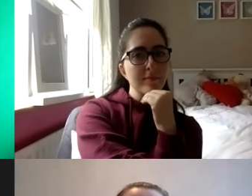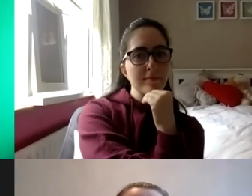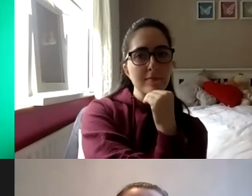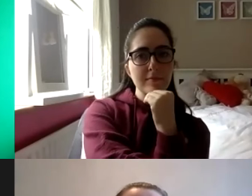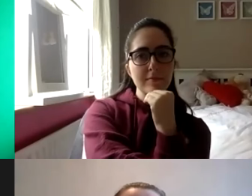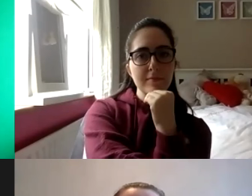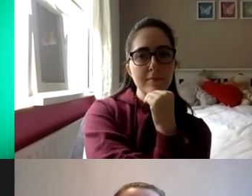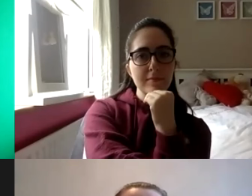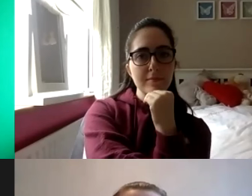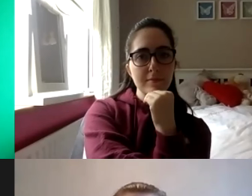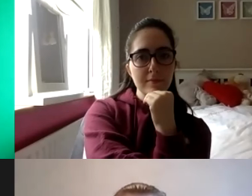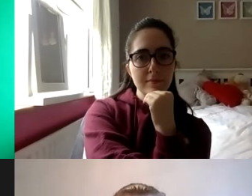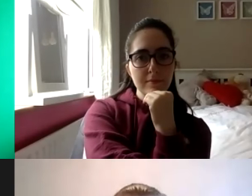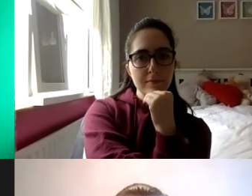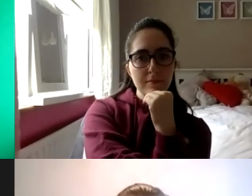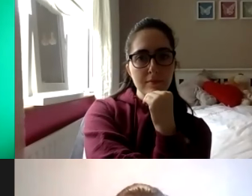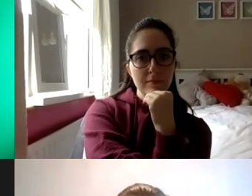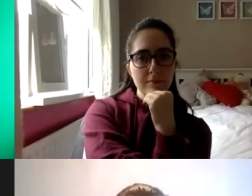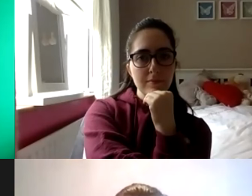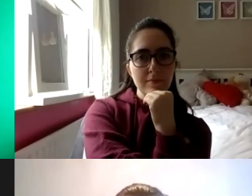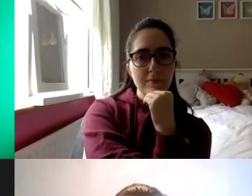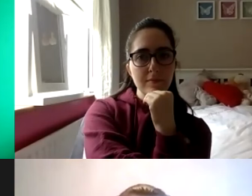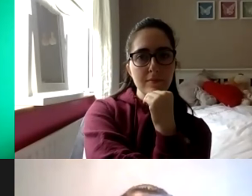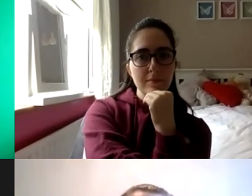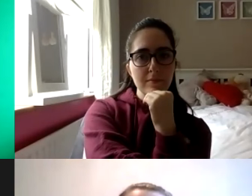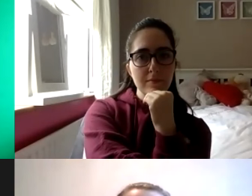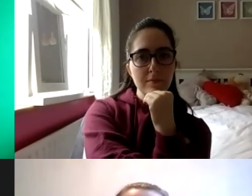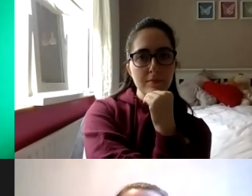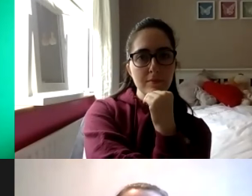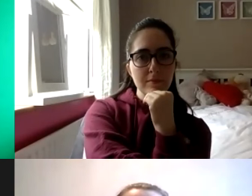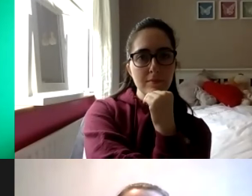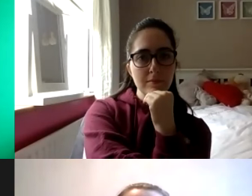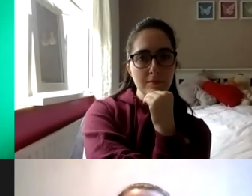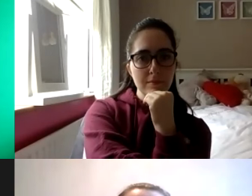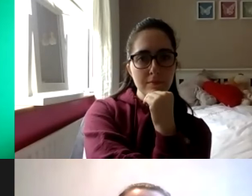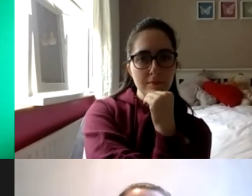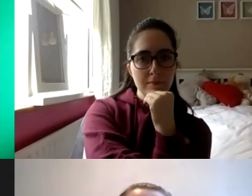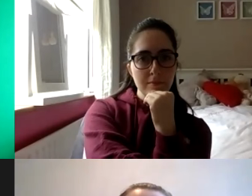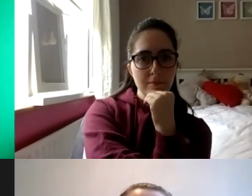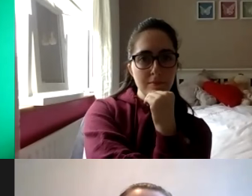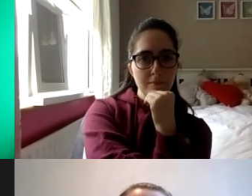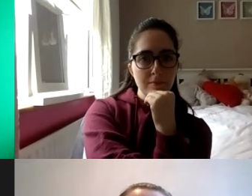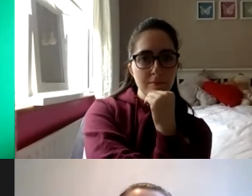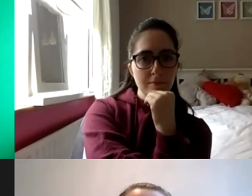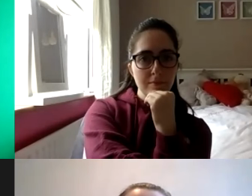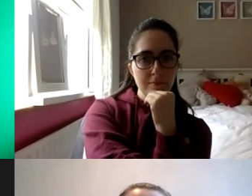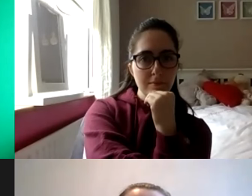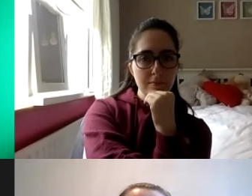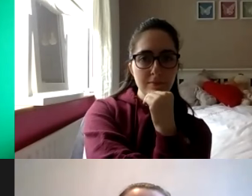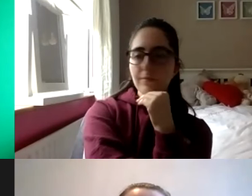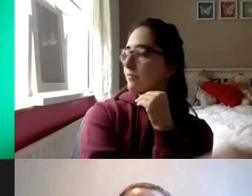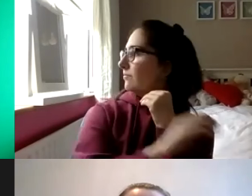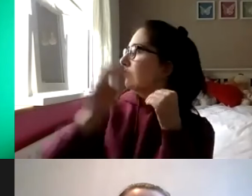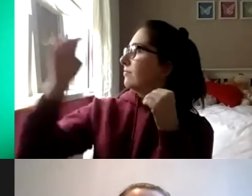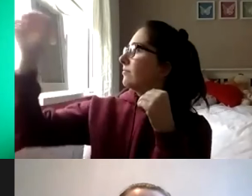building on where we've come from with respect to talking about sentences in ISL, we